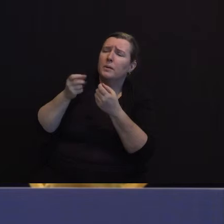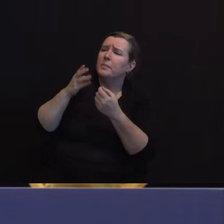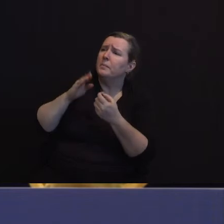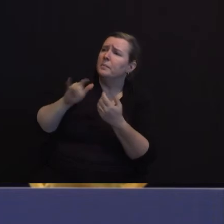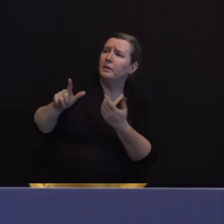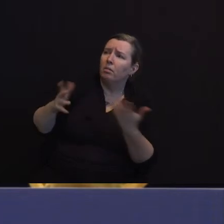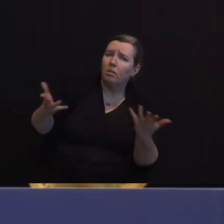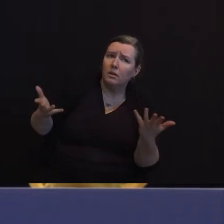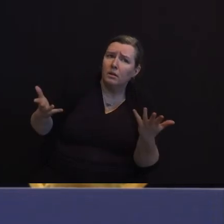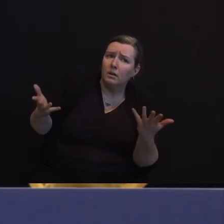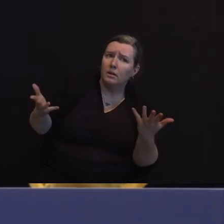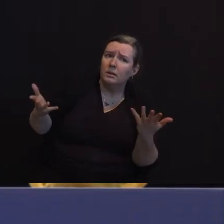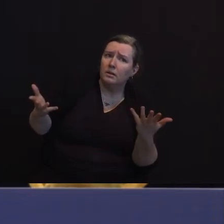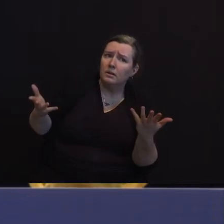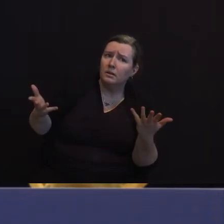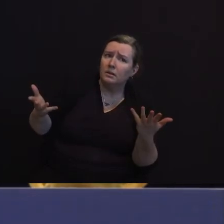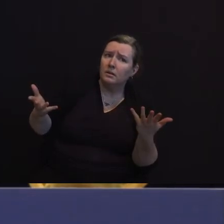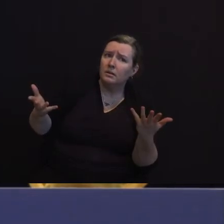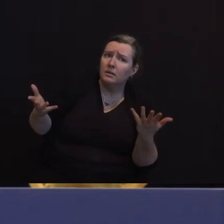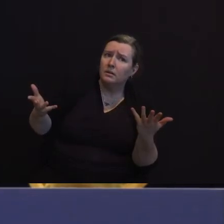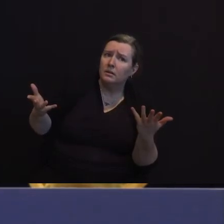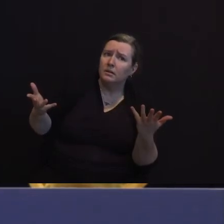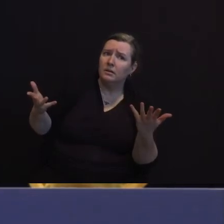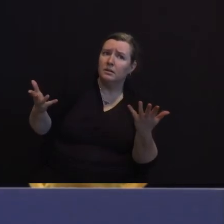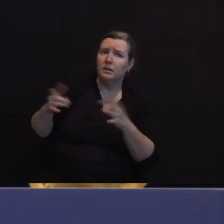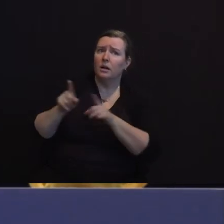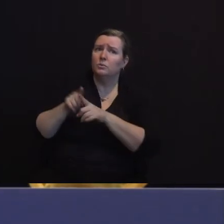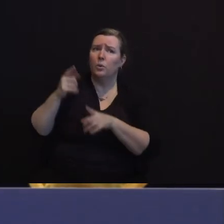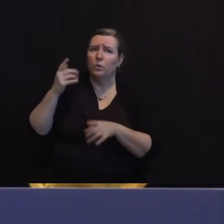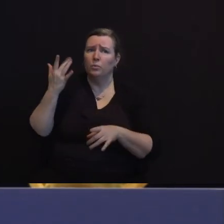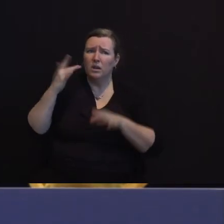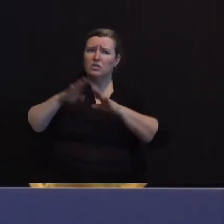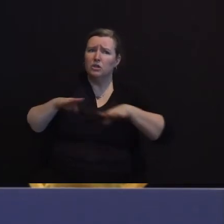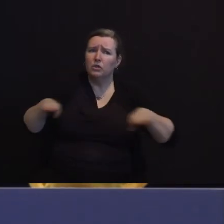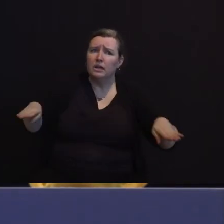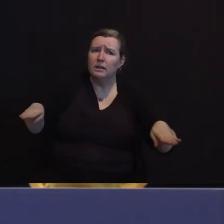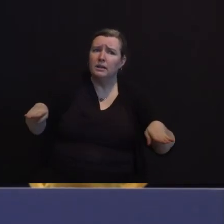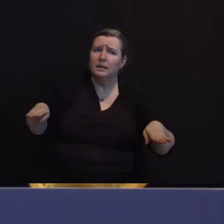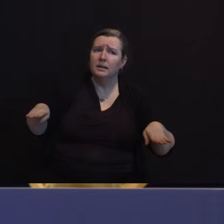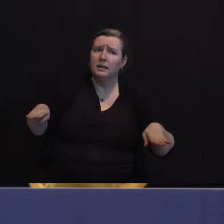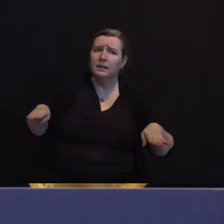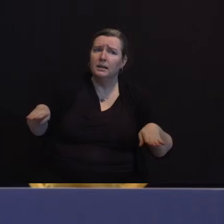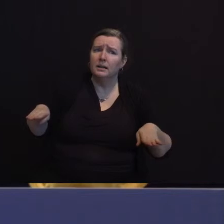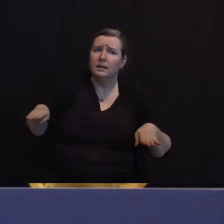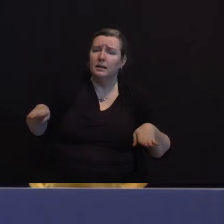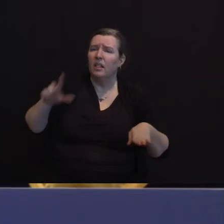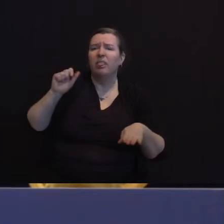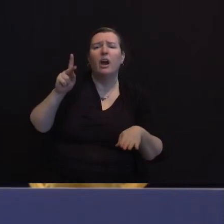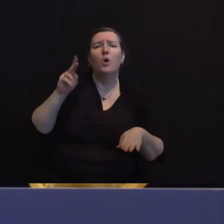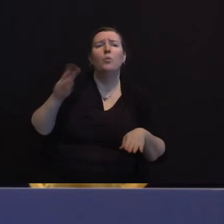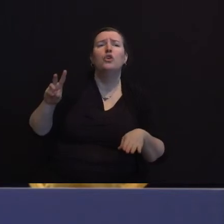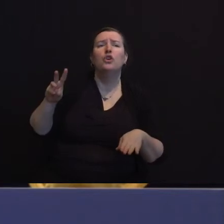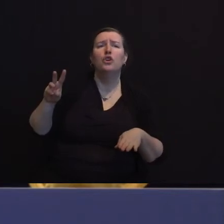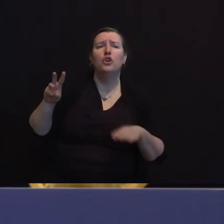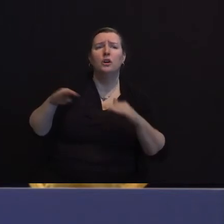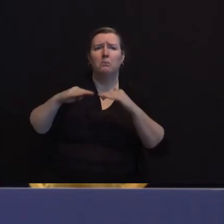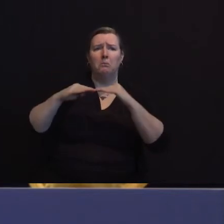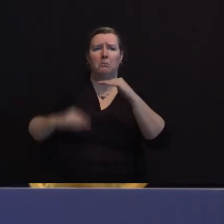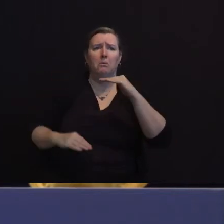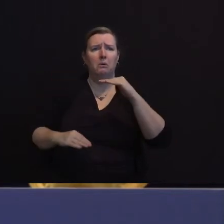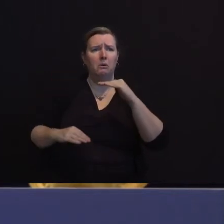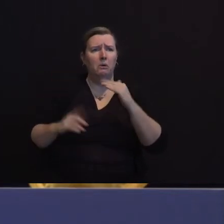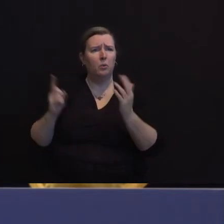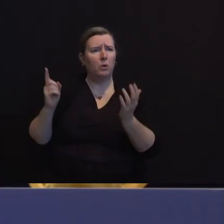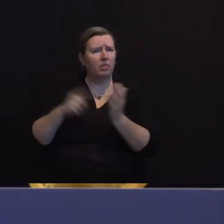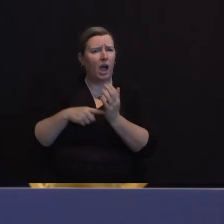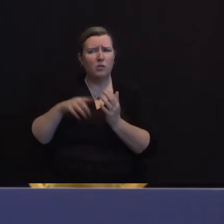Can you also tell me what your understanding is of why kids in Lakewood are still stuck in the digital divide? I think 1,400 is about a fourth